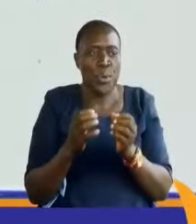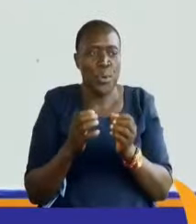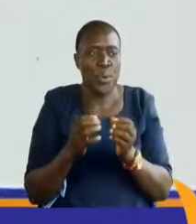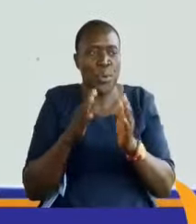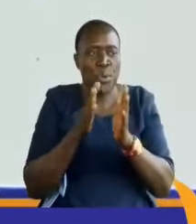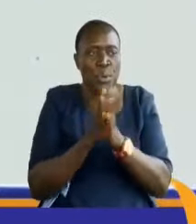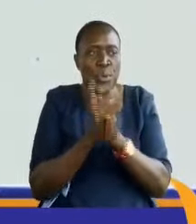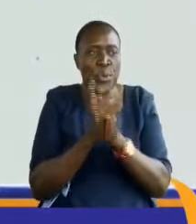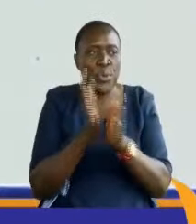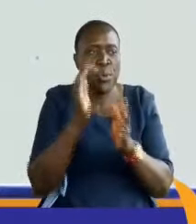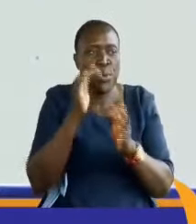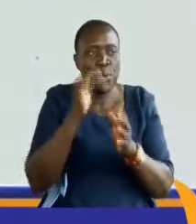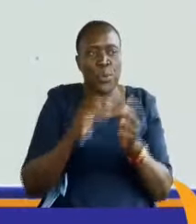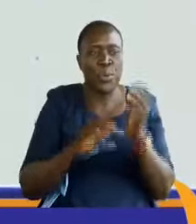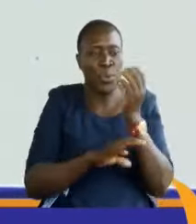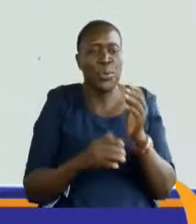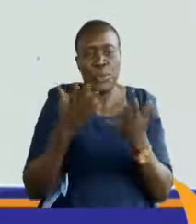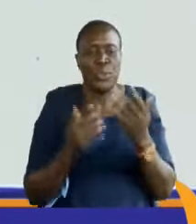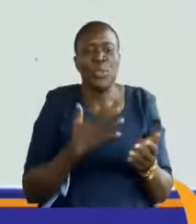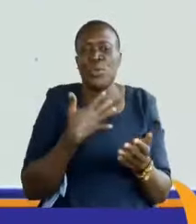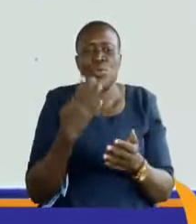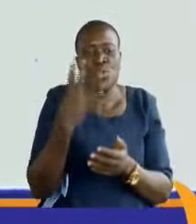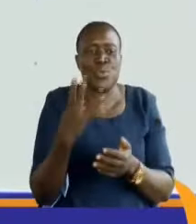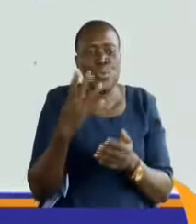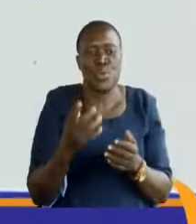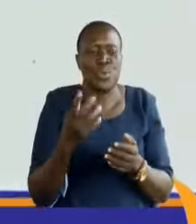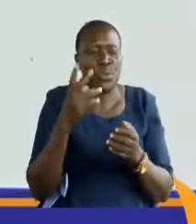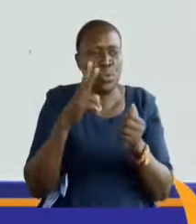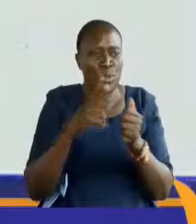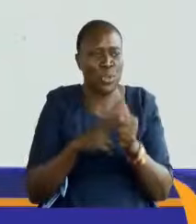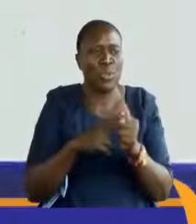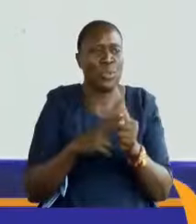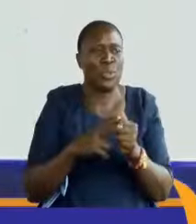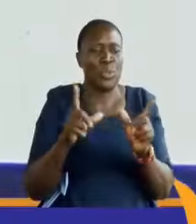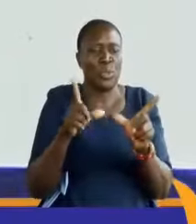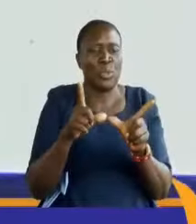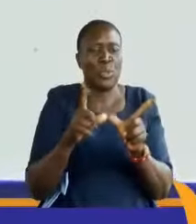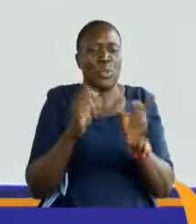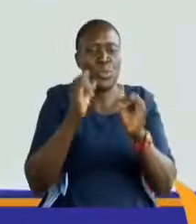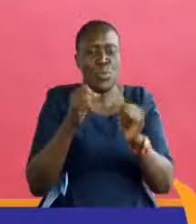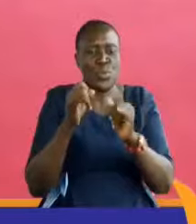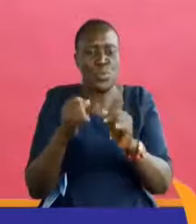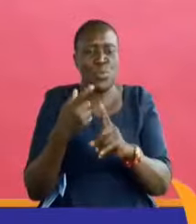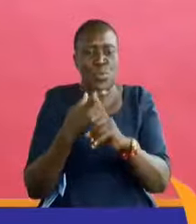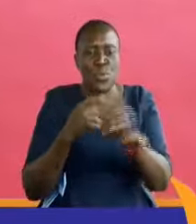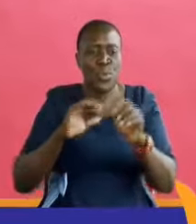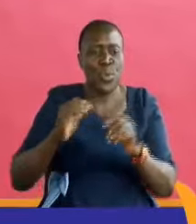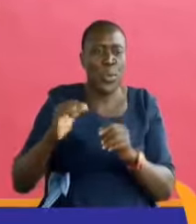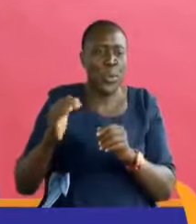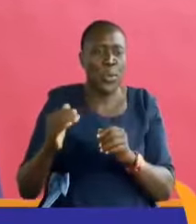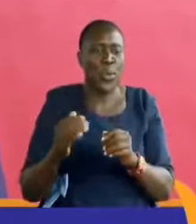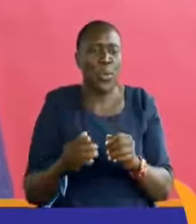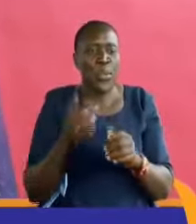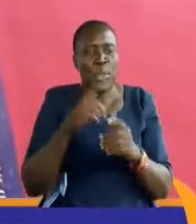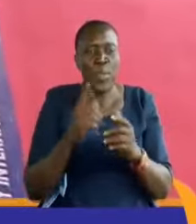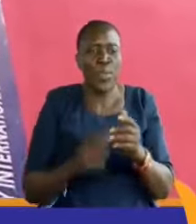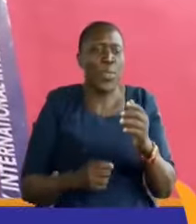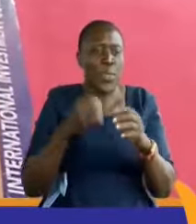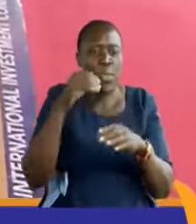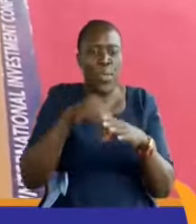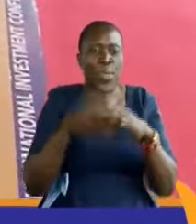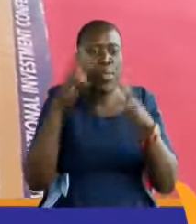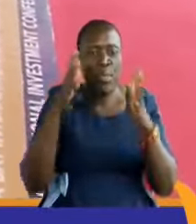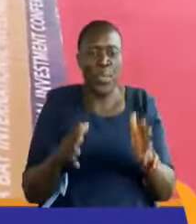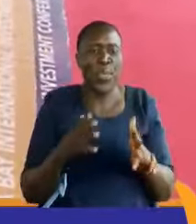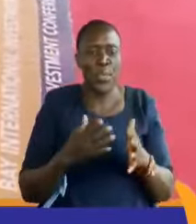country might need 47 licenses, each per county. Excellency, investors are saying that we need